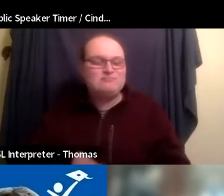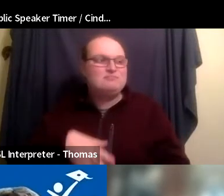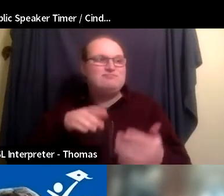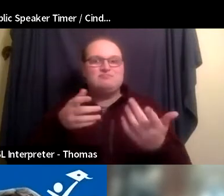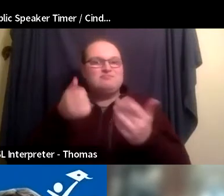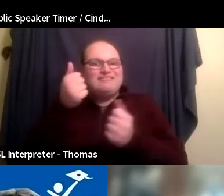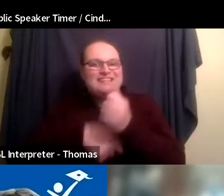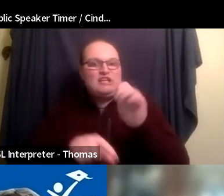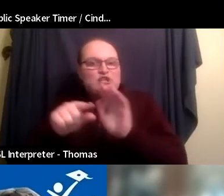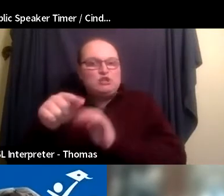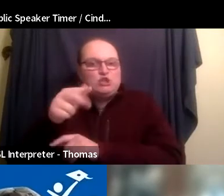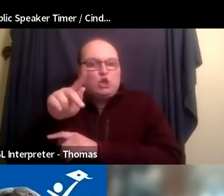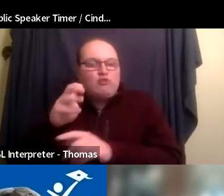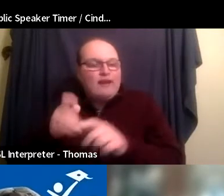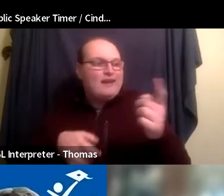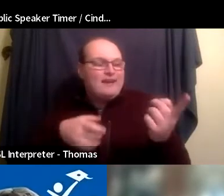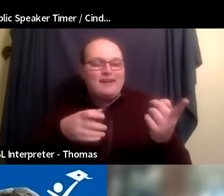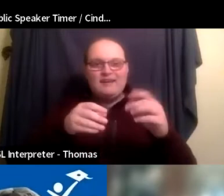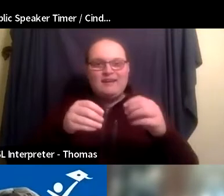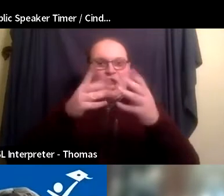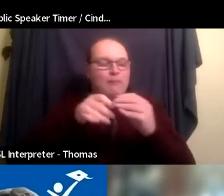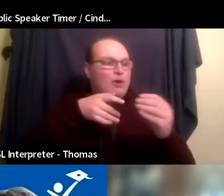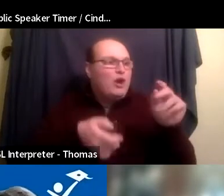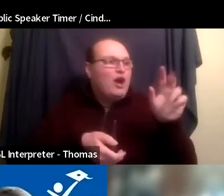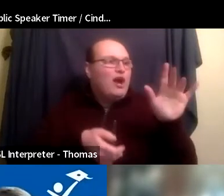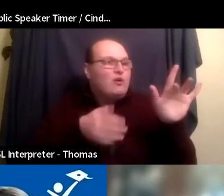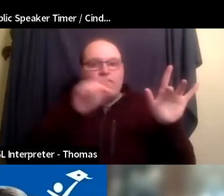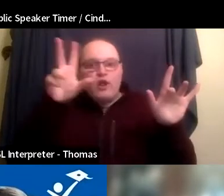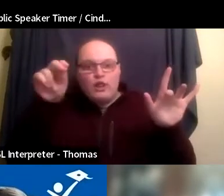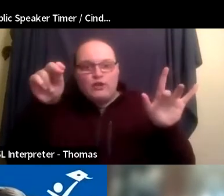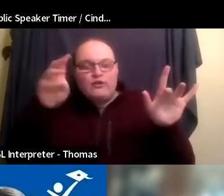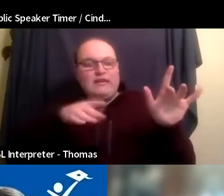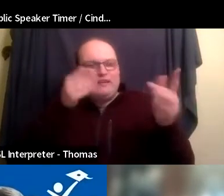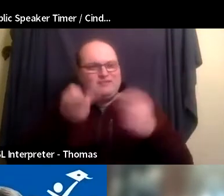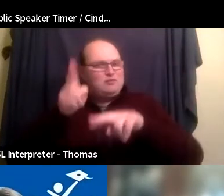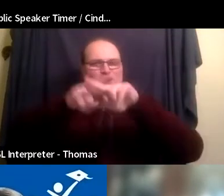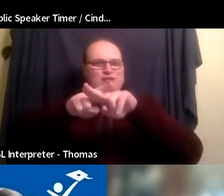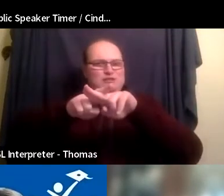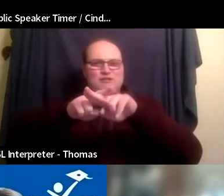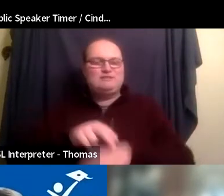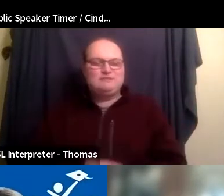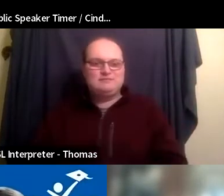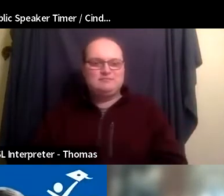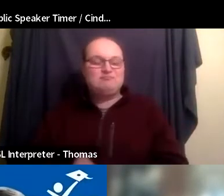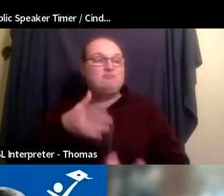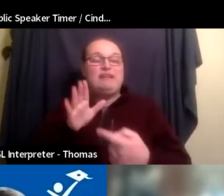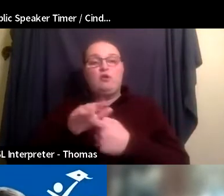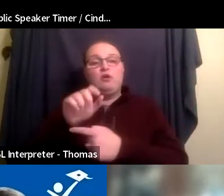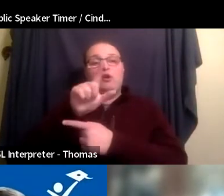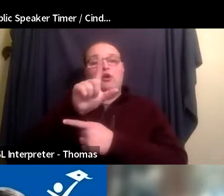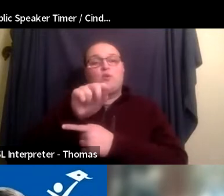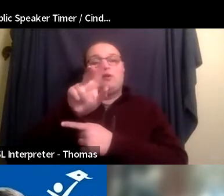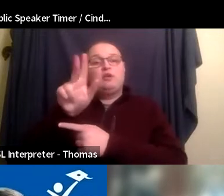grade levels, with class sizes ranging from 25 to 30. The following is a sample of current school year 23 data from the